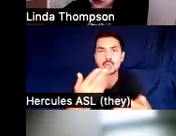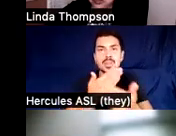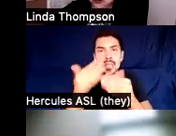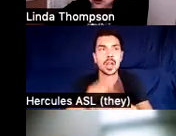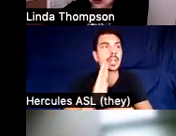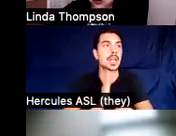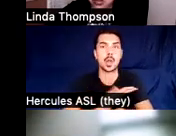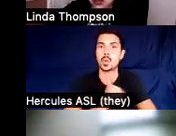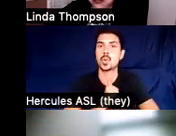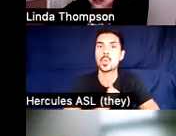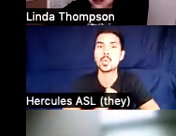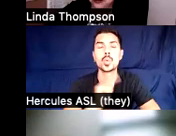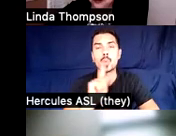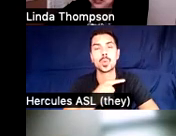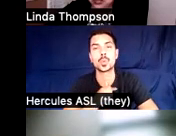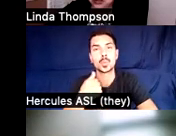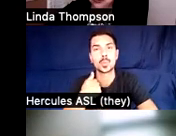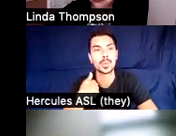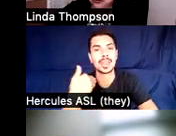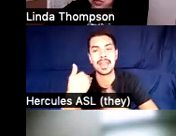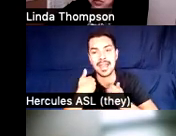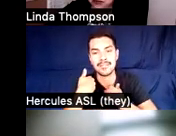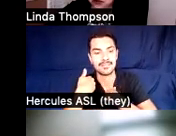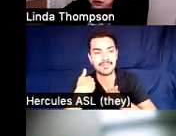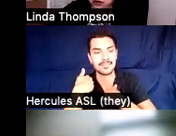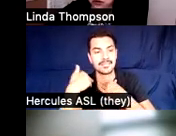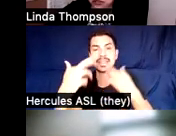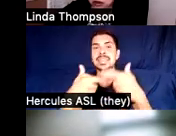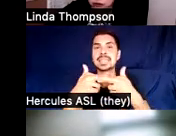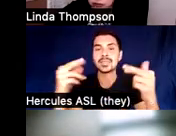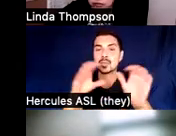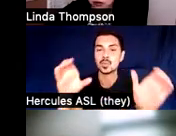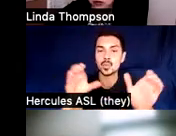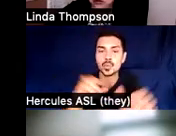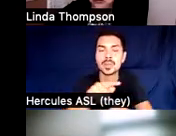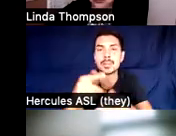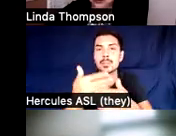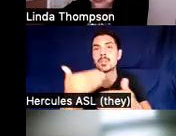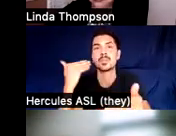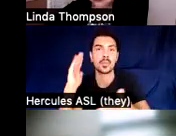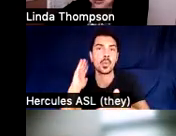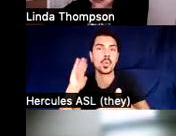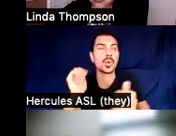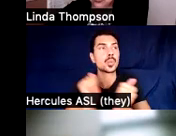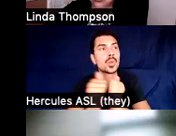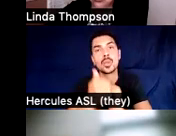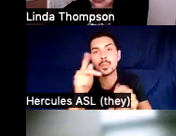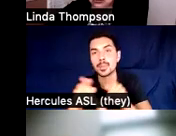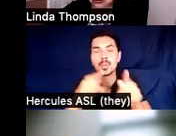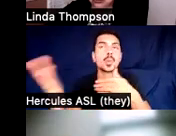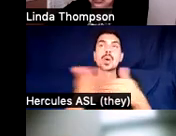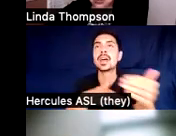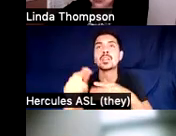own where we had the gift of doing them before with other people. It's whatever